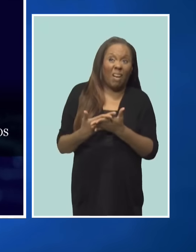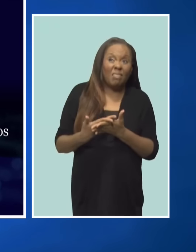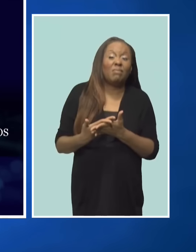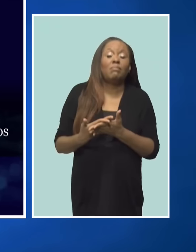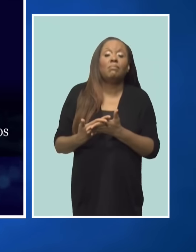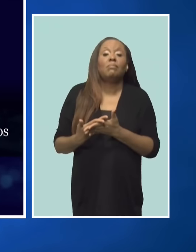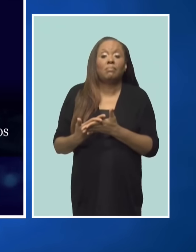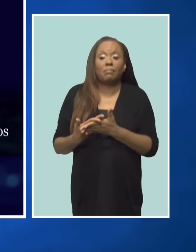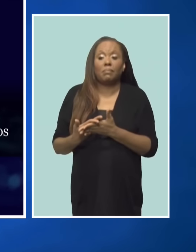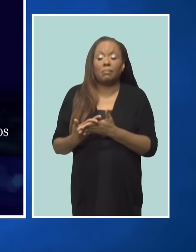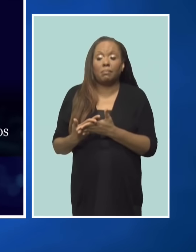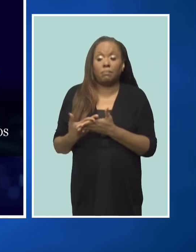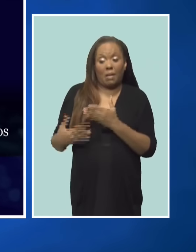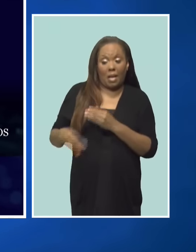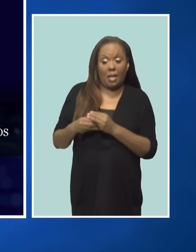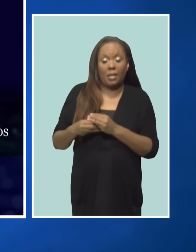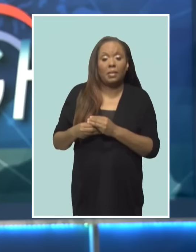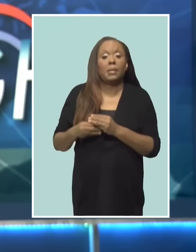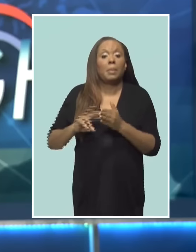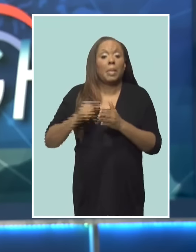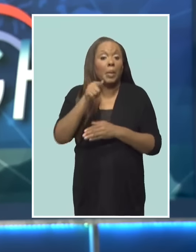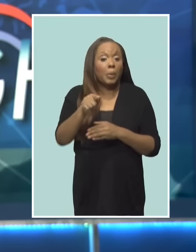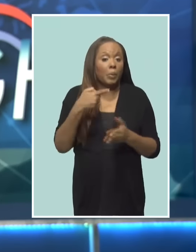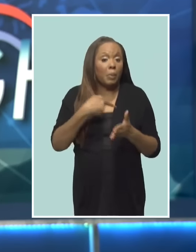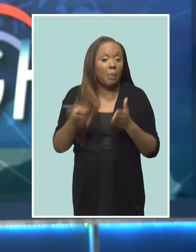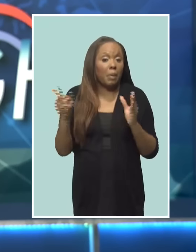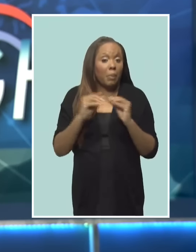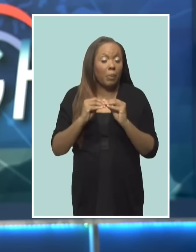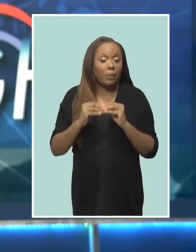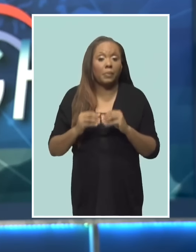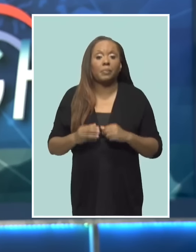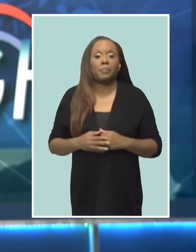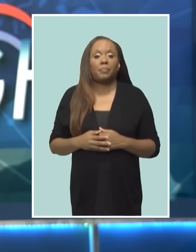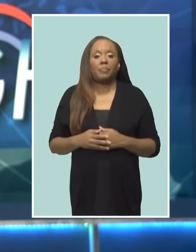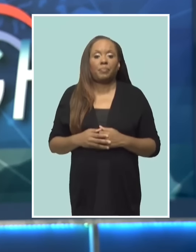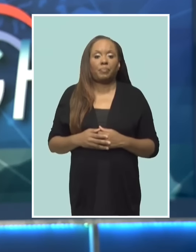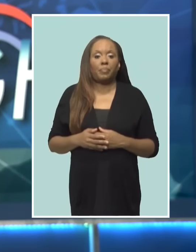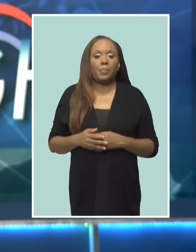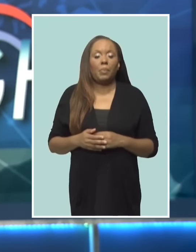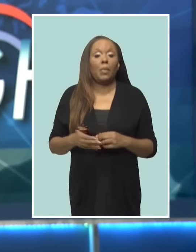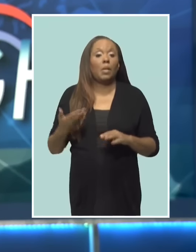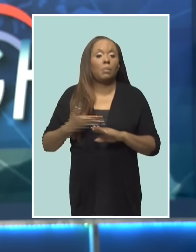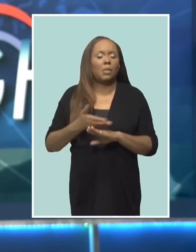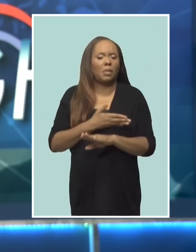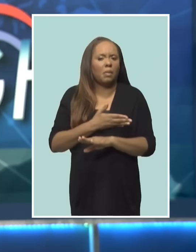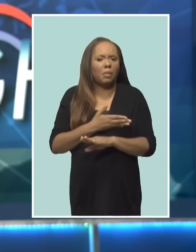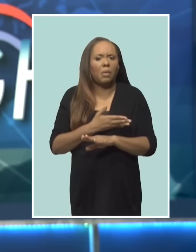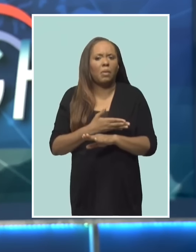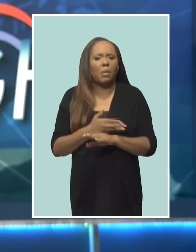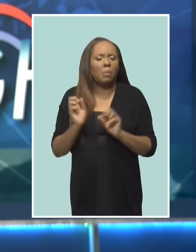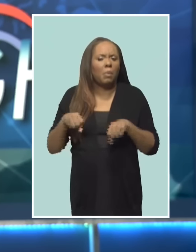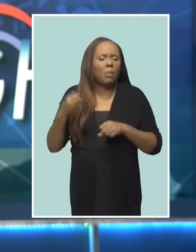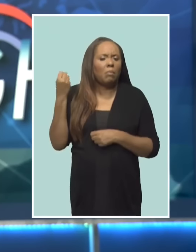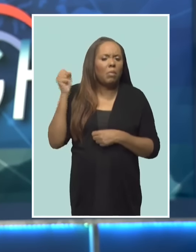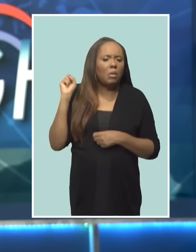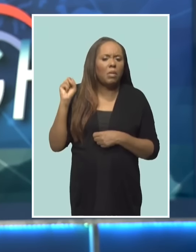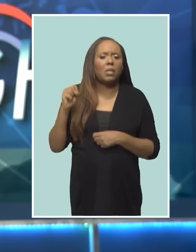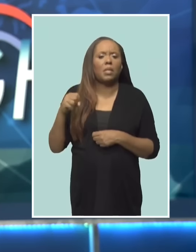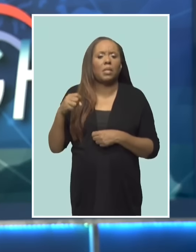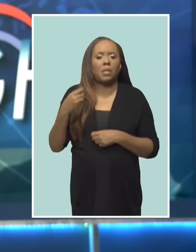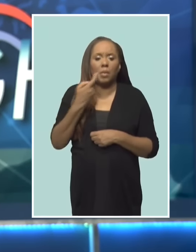be passed on to the final consumers. Mr. Rice also said even before this threat loomed, they had advised